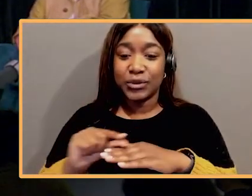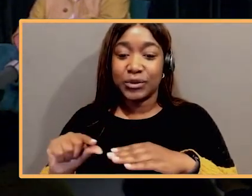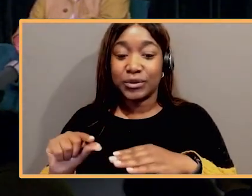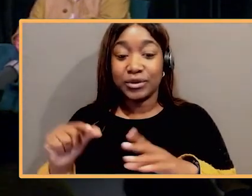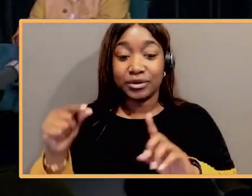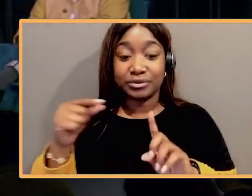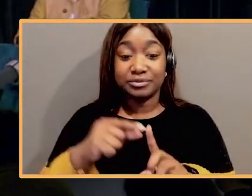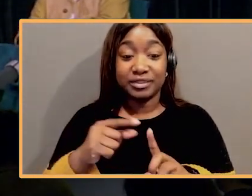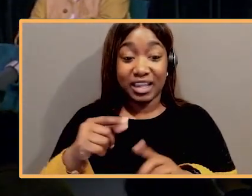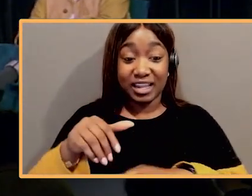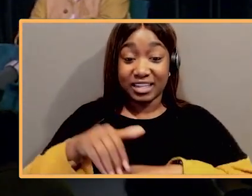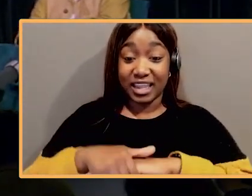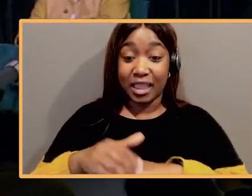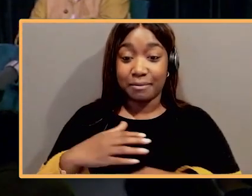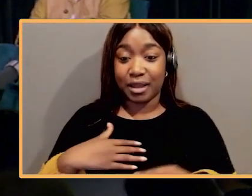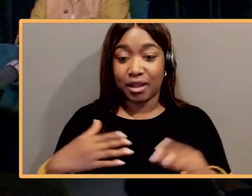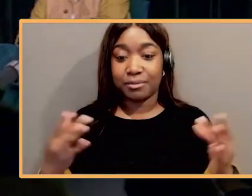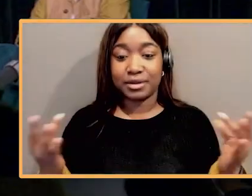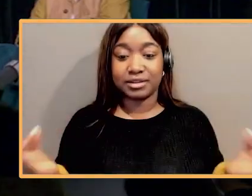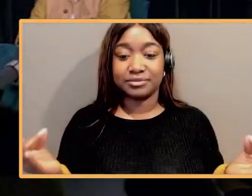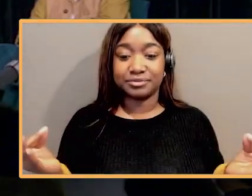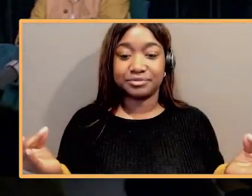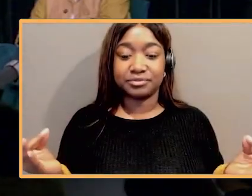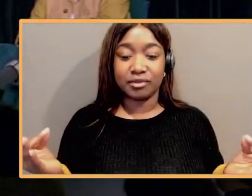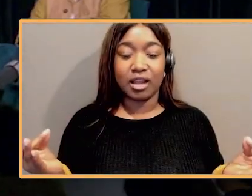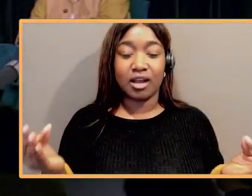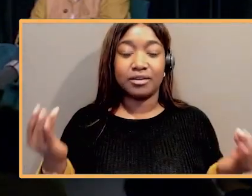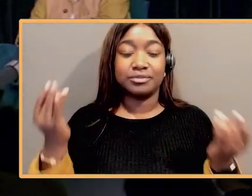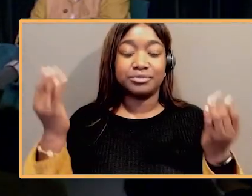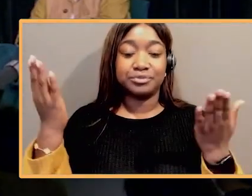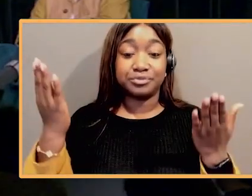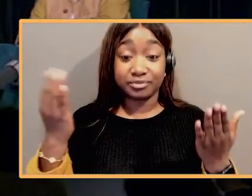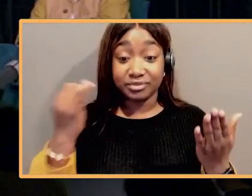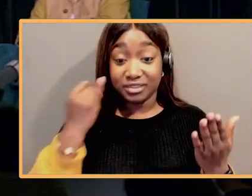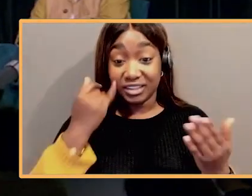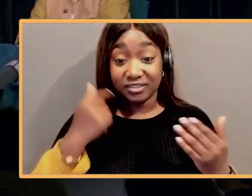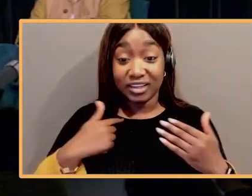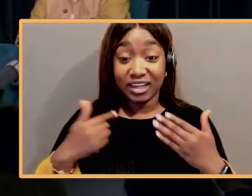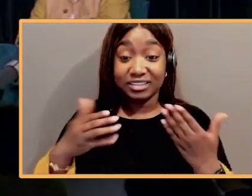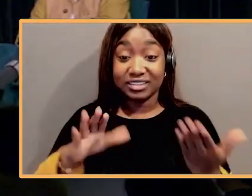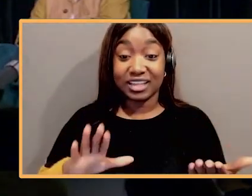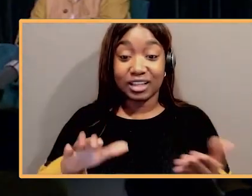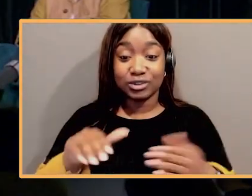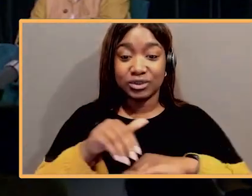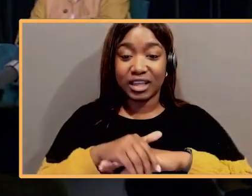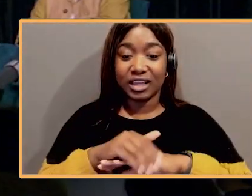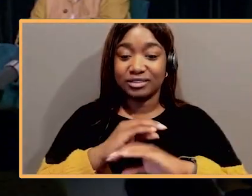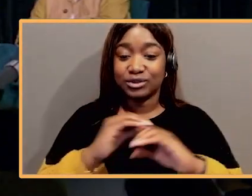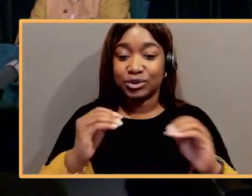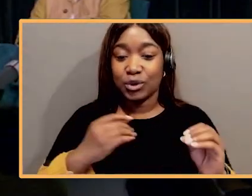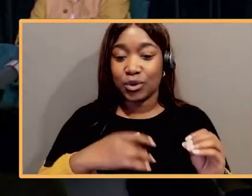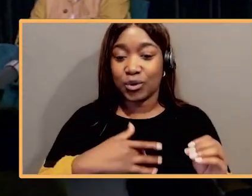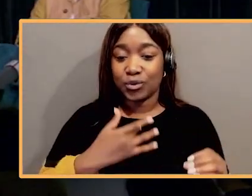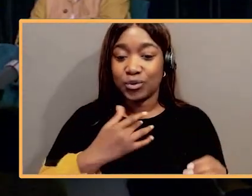I offer, if I died tonight, I would have no regrets in the way I lived my